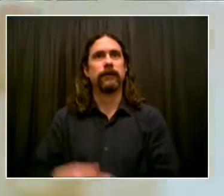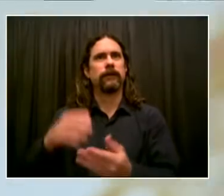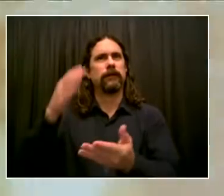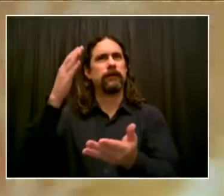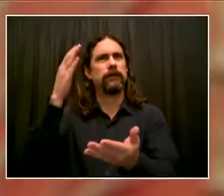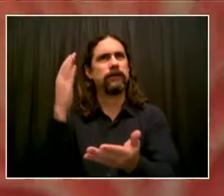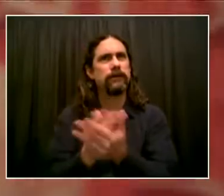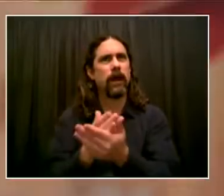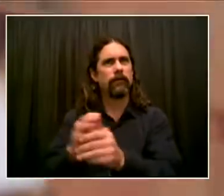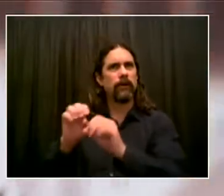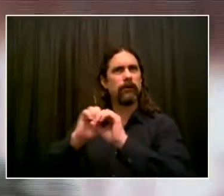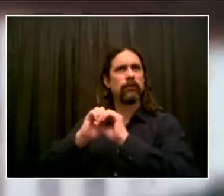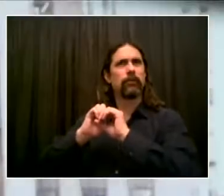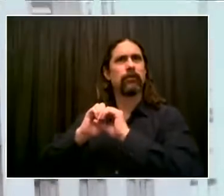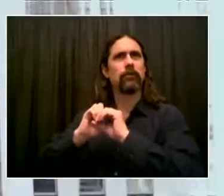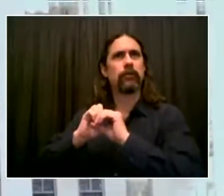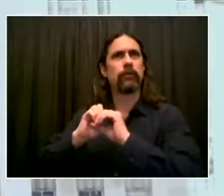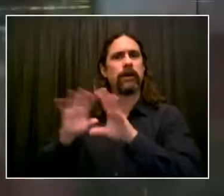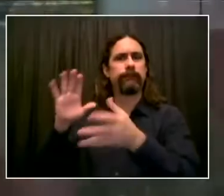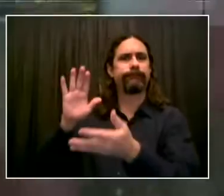I'm leaving today.